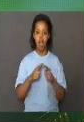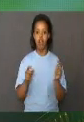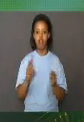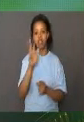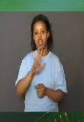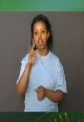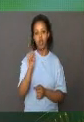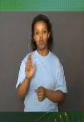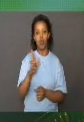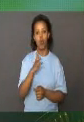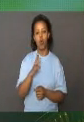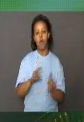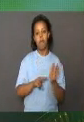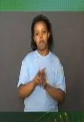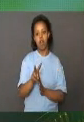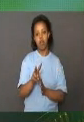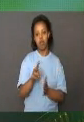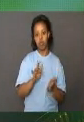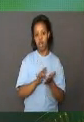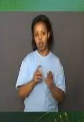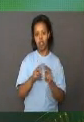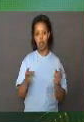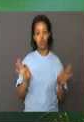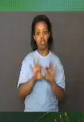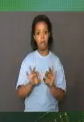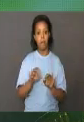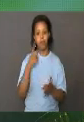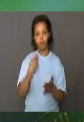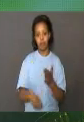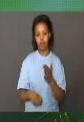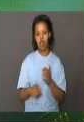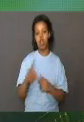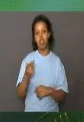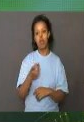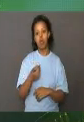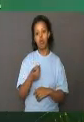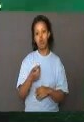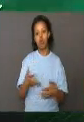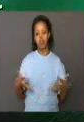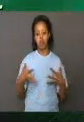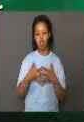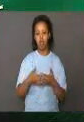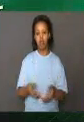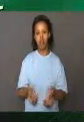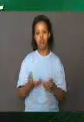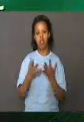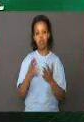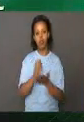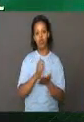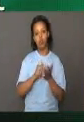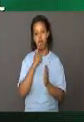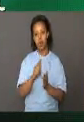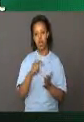Antiretroviral drugs are most effective when they are used in combination. This is